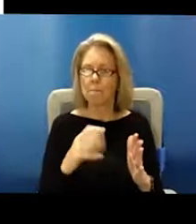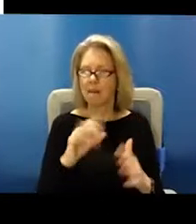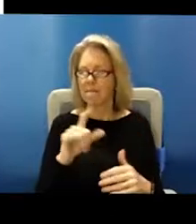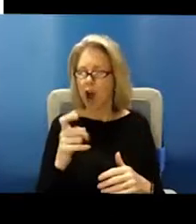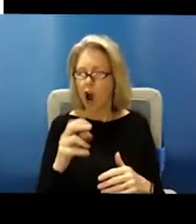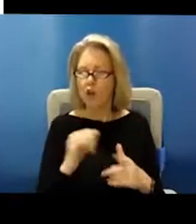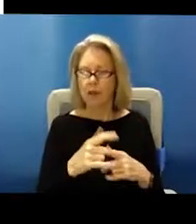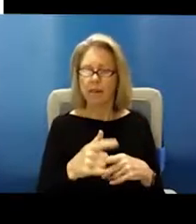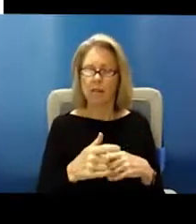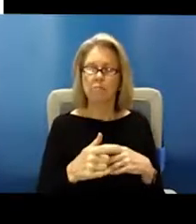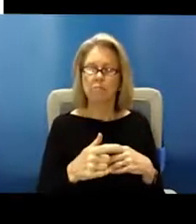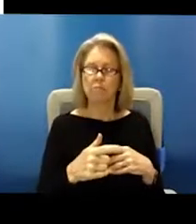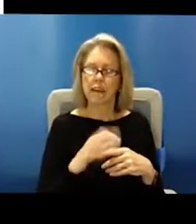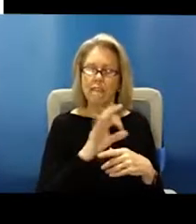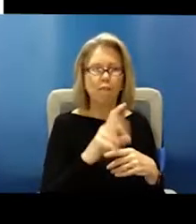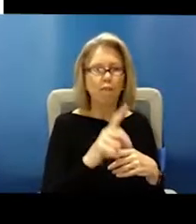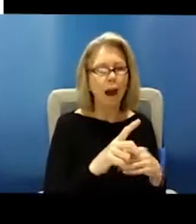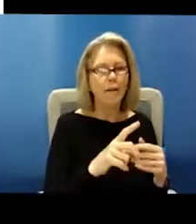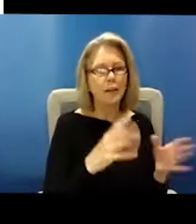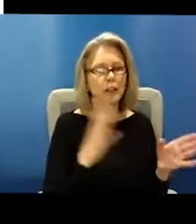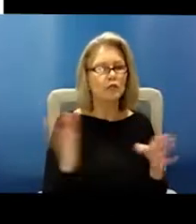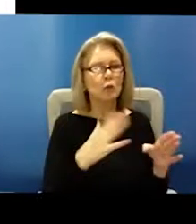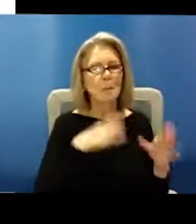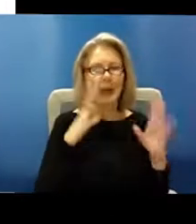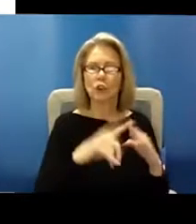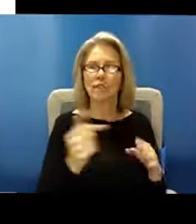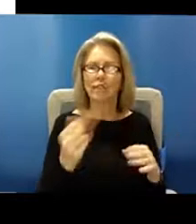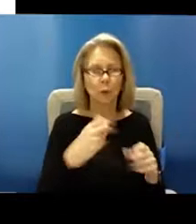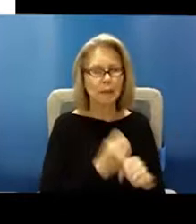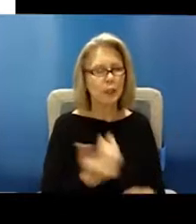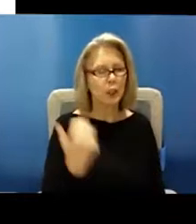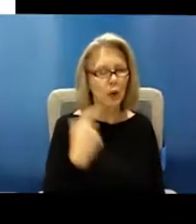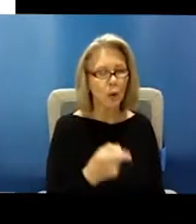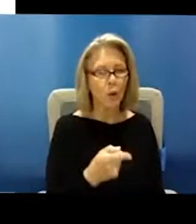from a flyer that Fred Moten drew my attention to a few years ago.